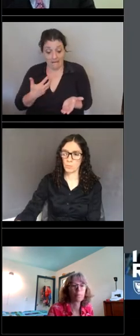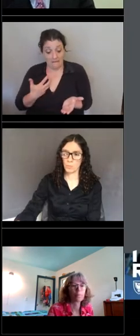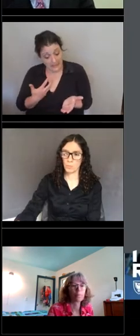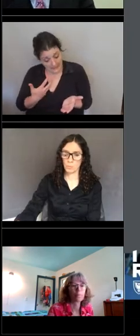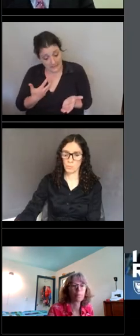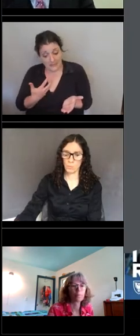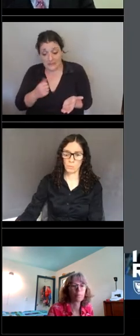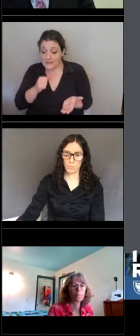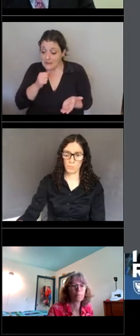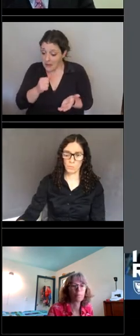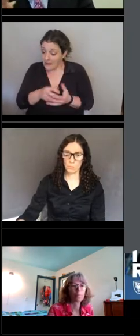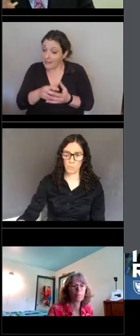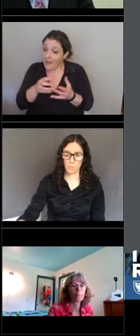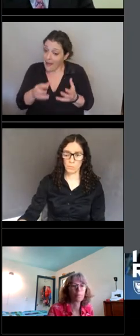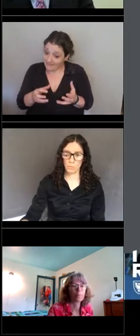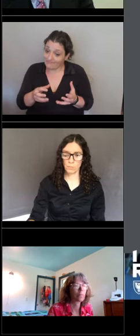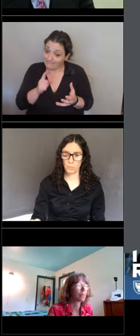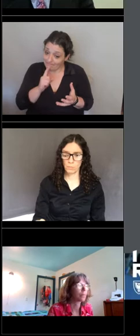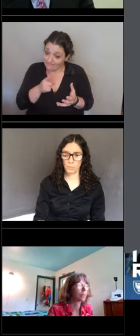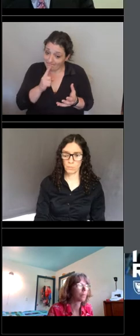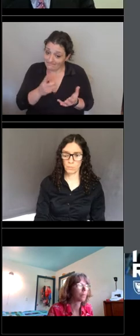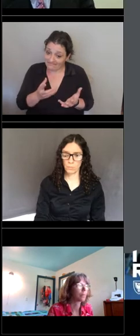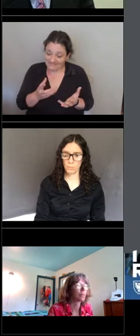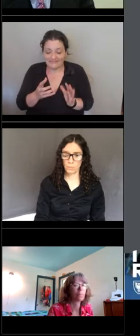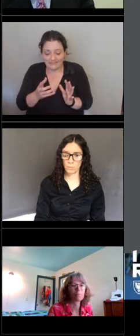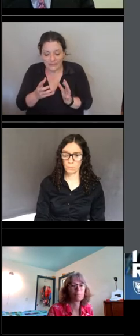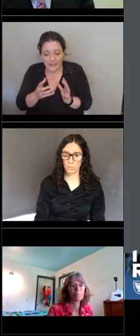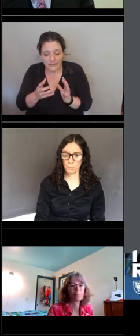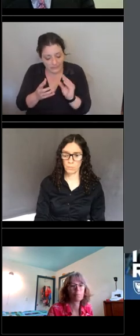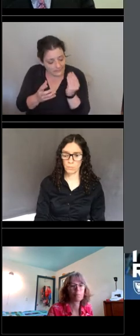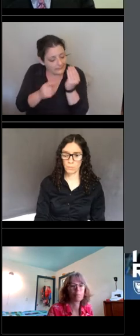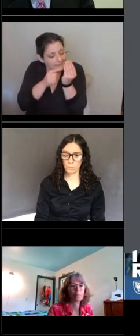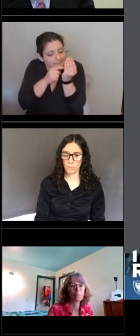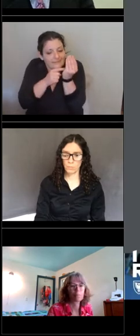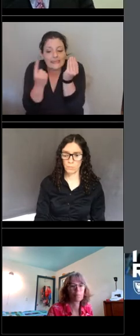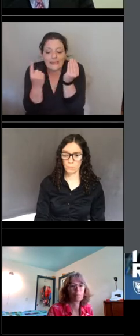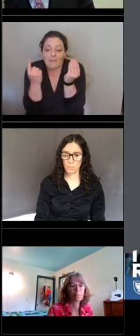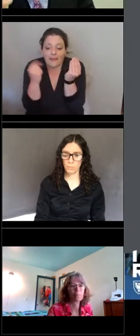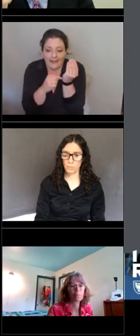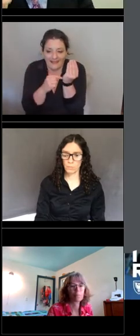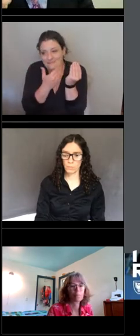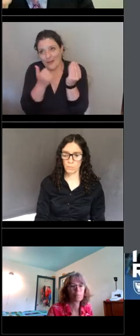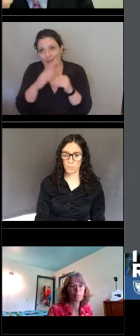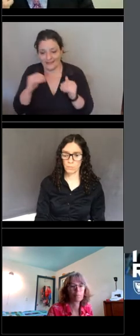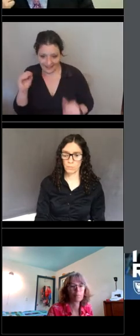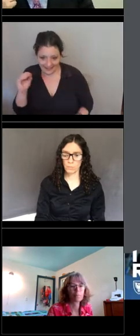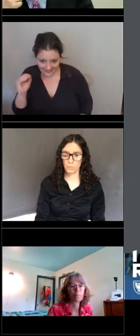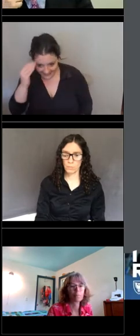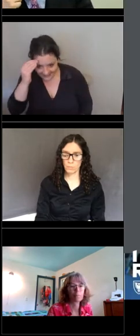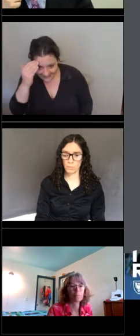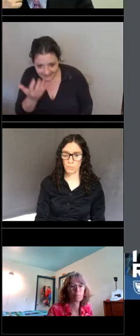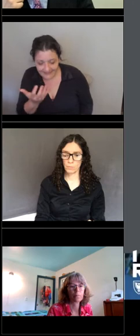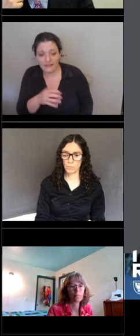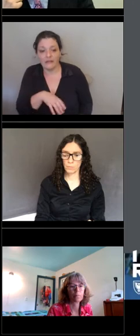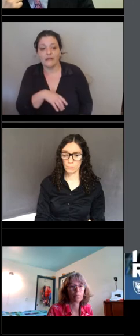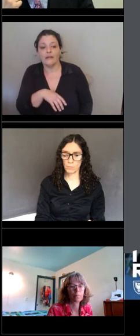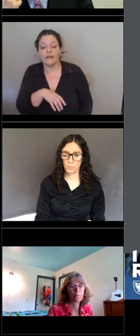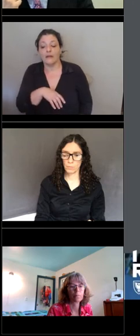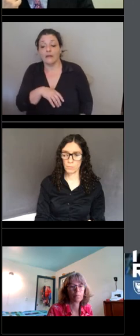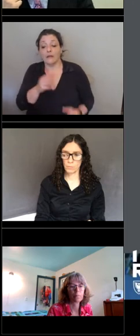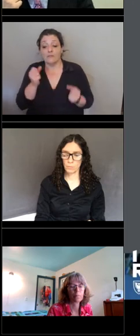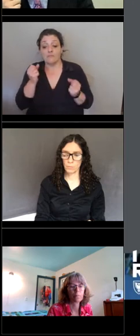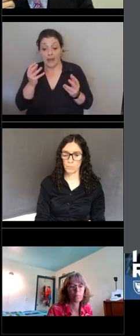still something. And something is always better than nothing. Another side point is a lot of these management plans put